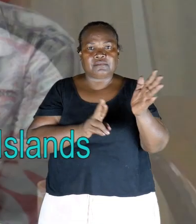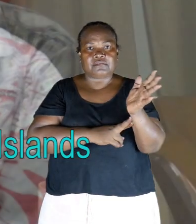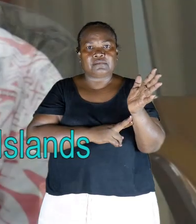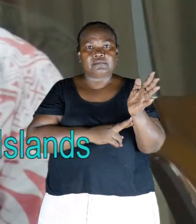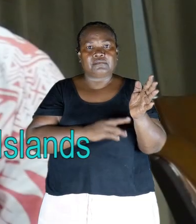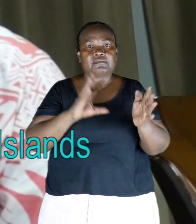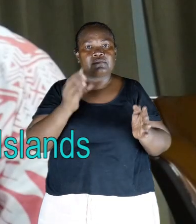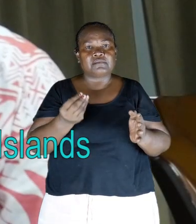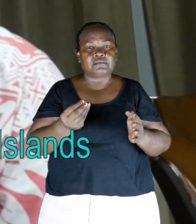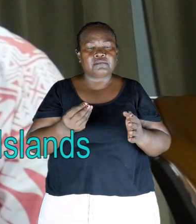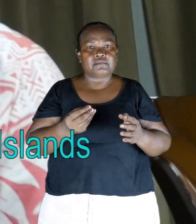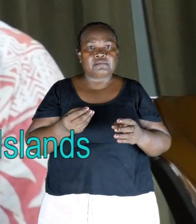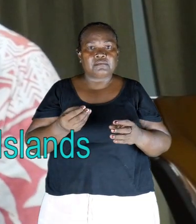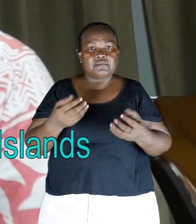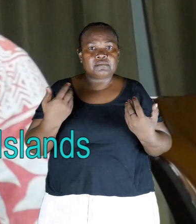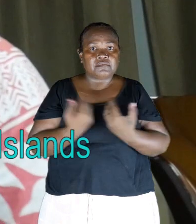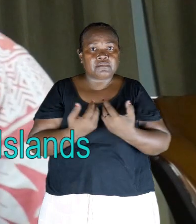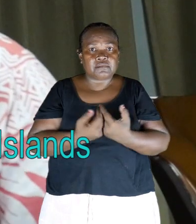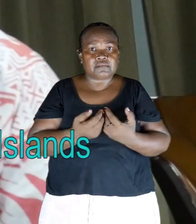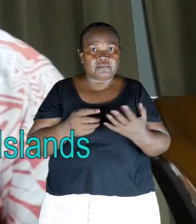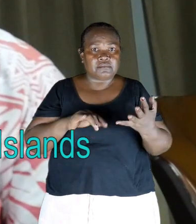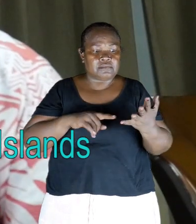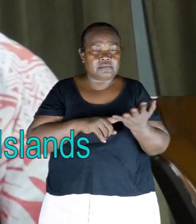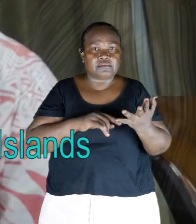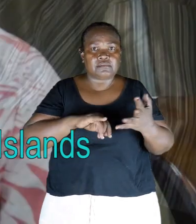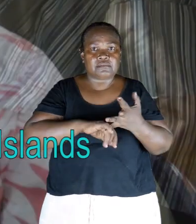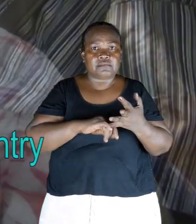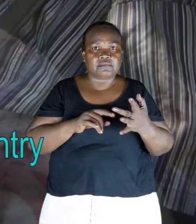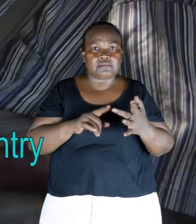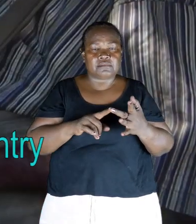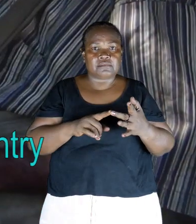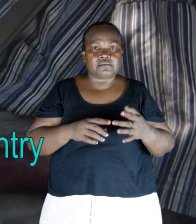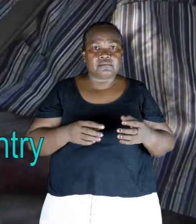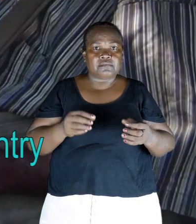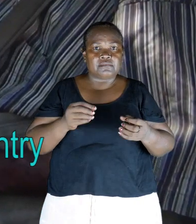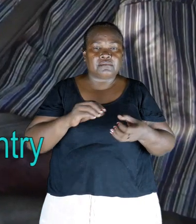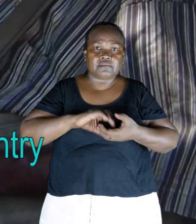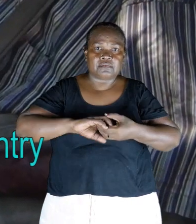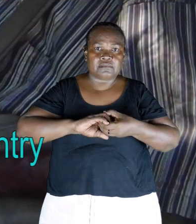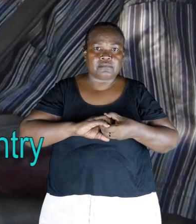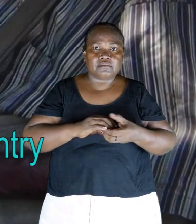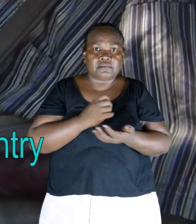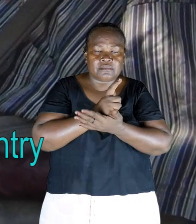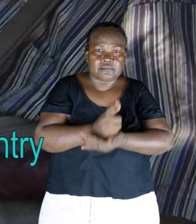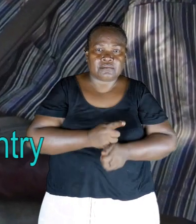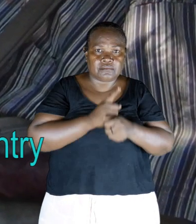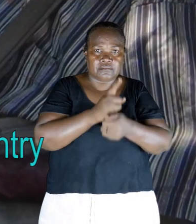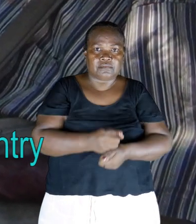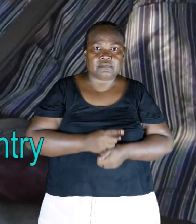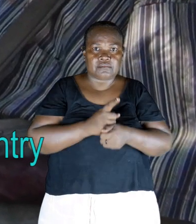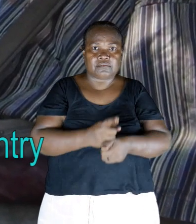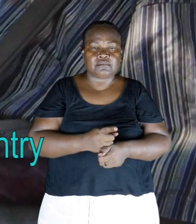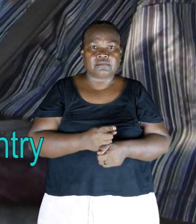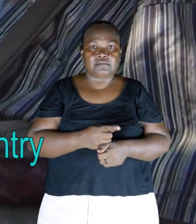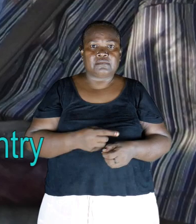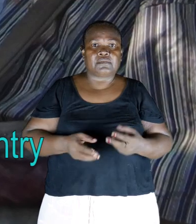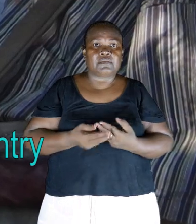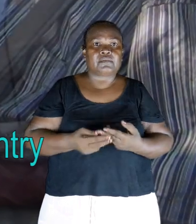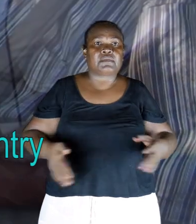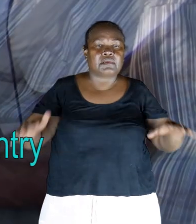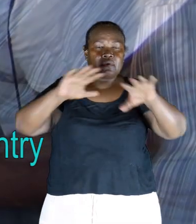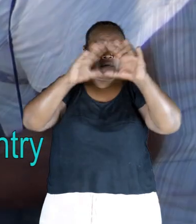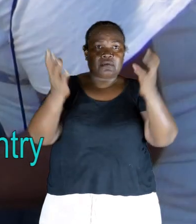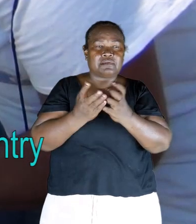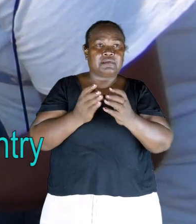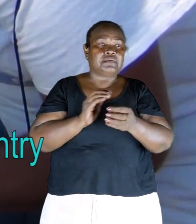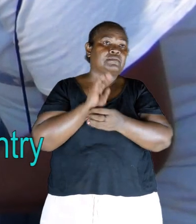So involvement blow transparency at that time was together support from within the